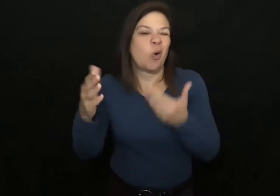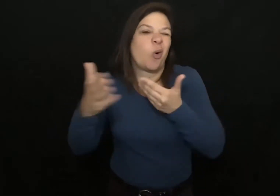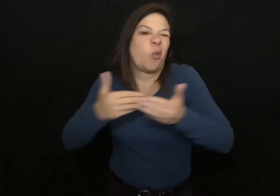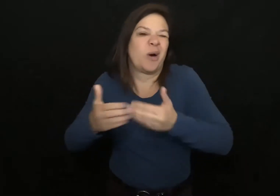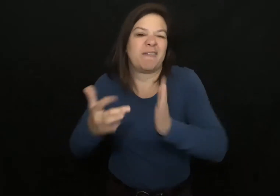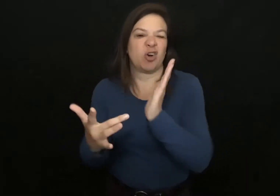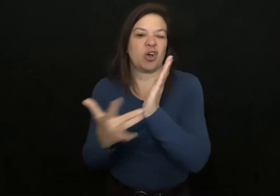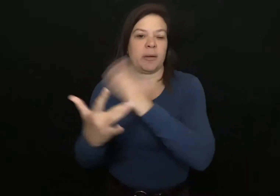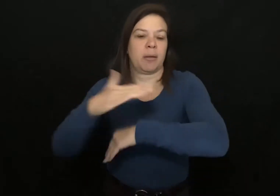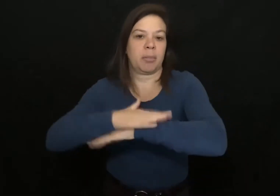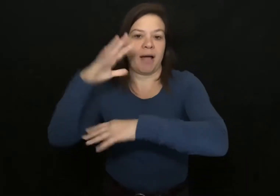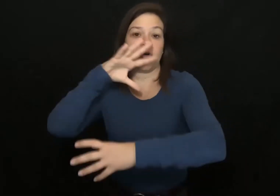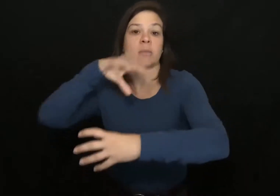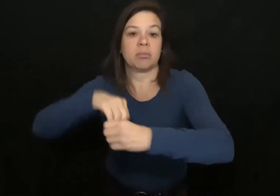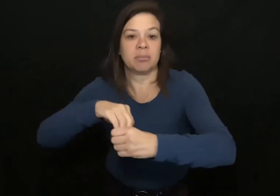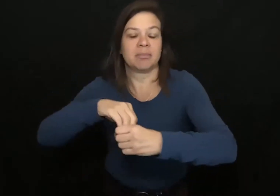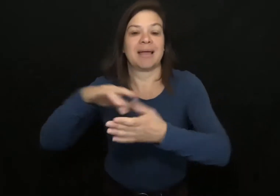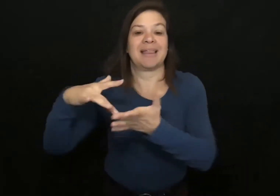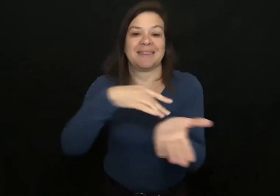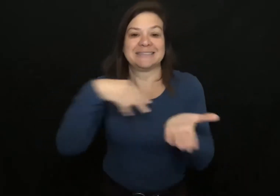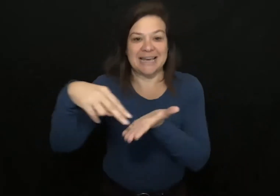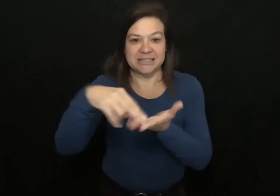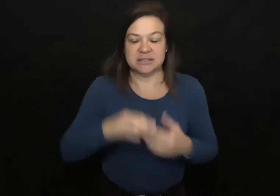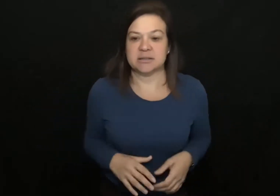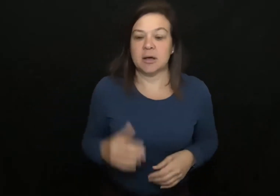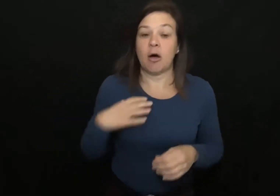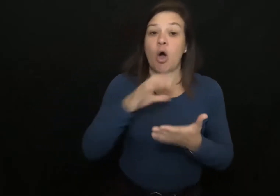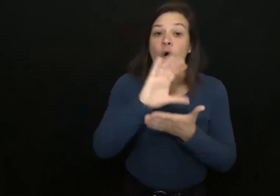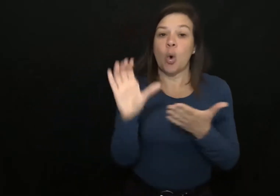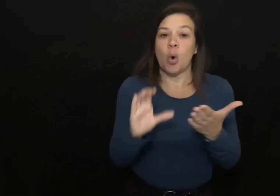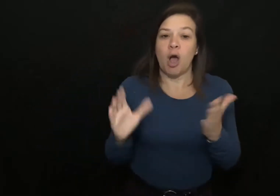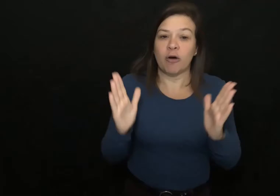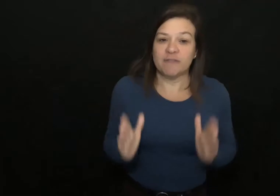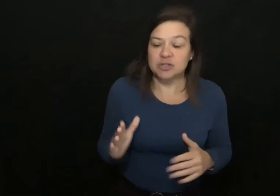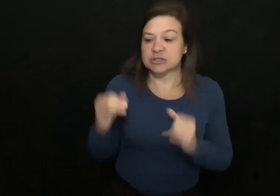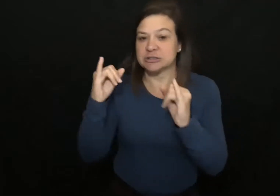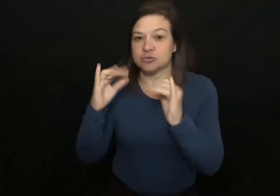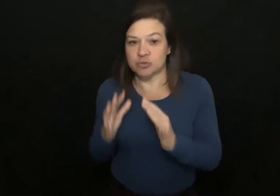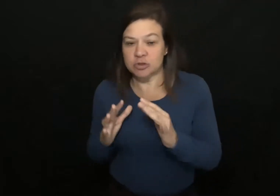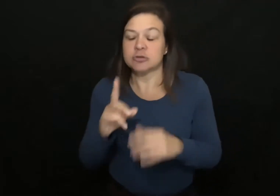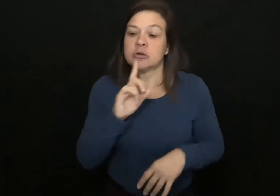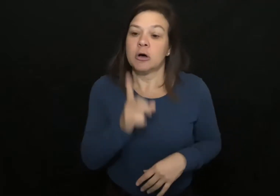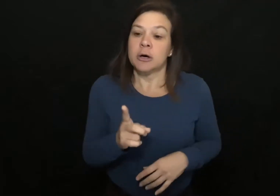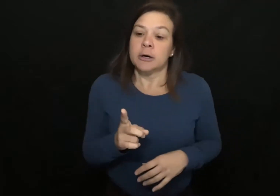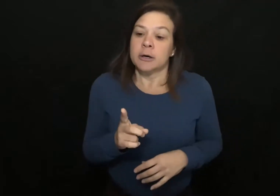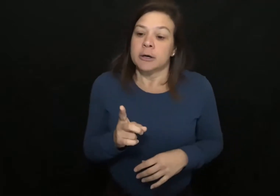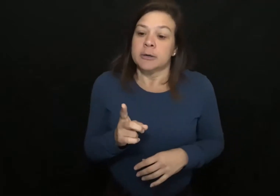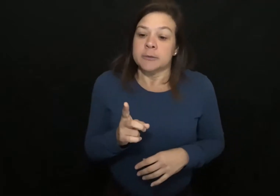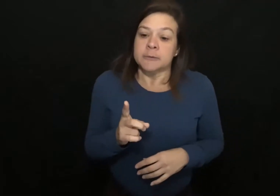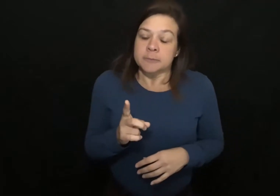using into the actual dance. Our choreographers and our instructors are actually now